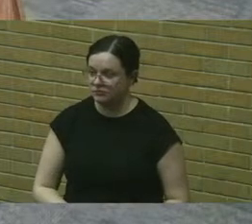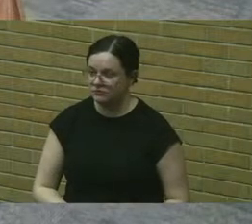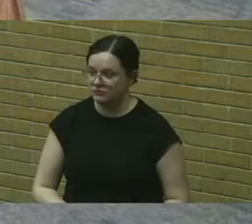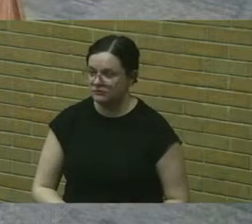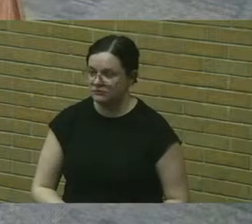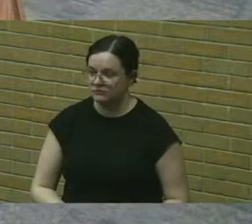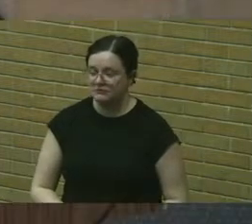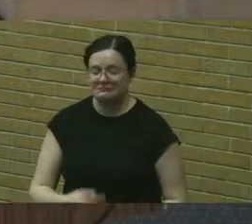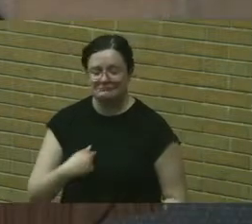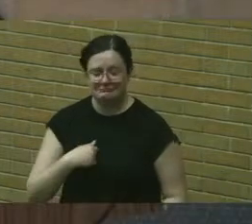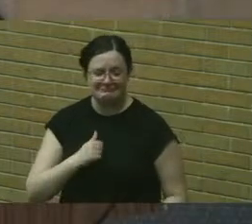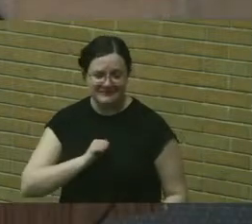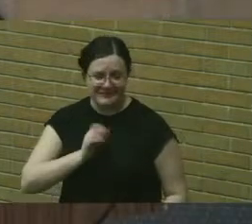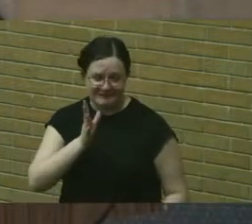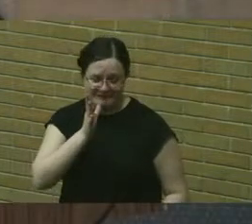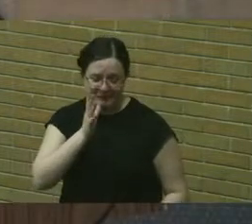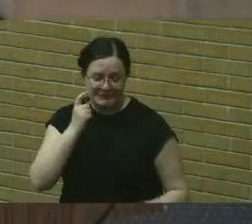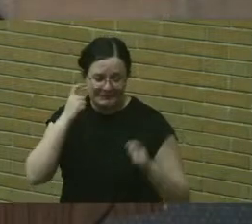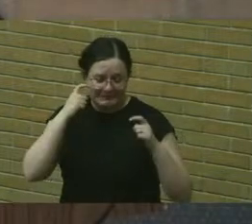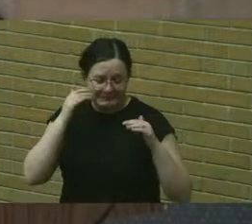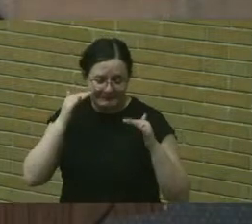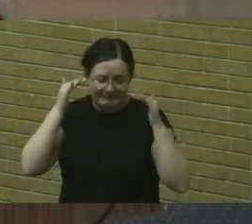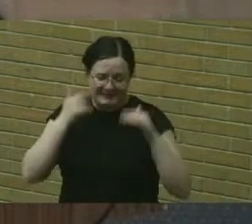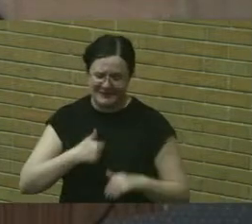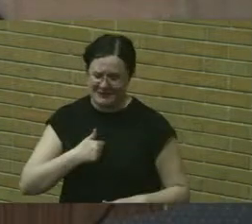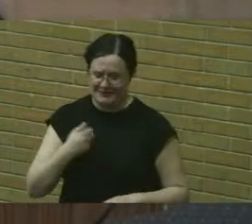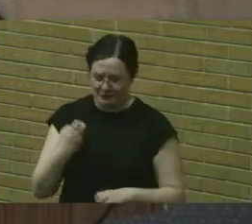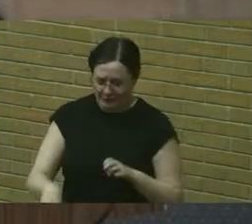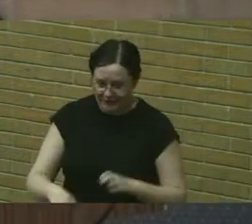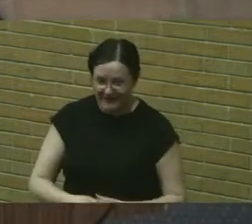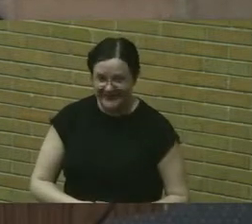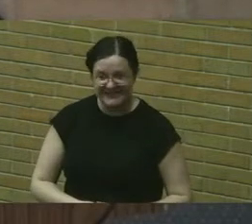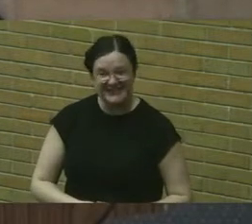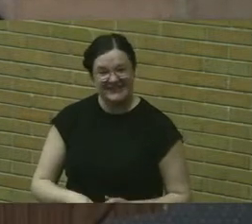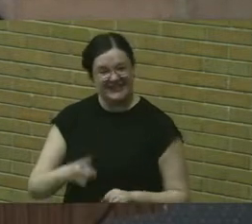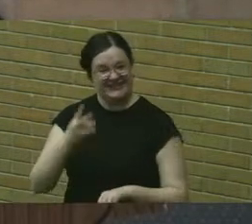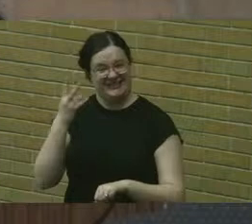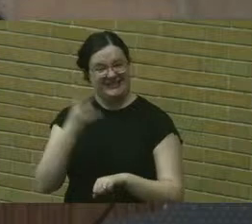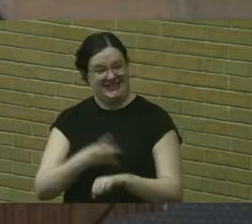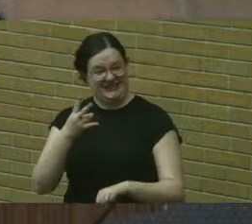As a parent, I'm sorry, because it's really Take your hard. time. 7 times is a lot.